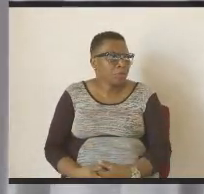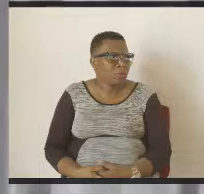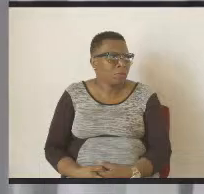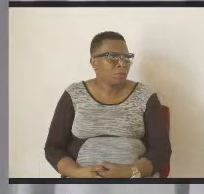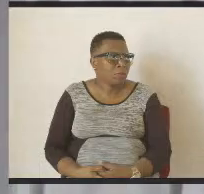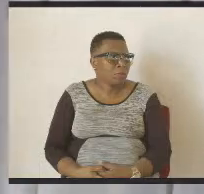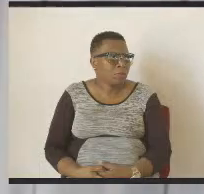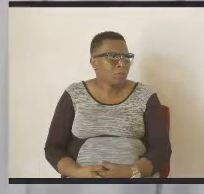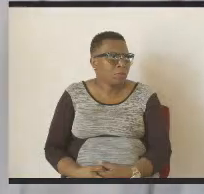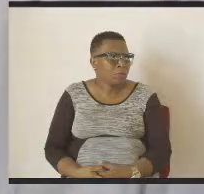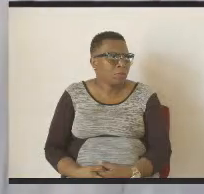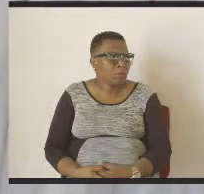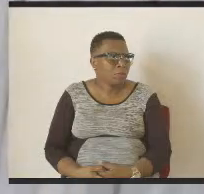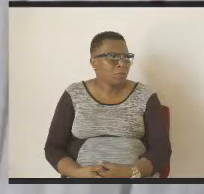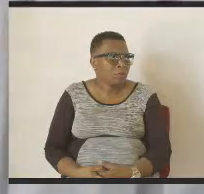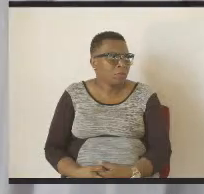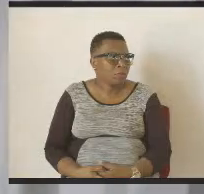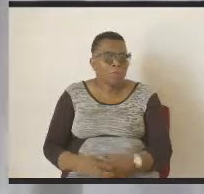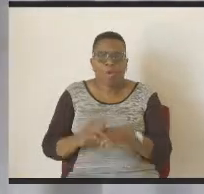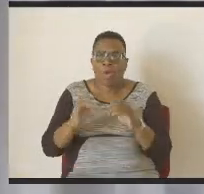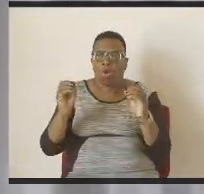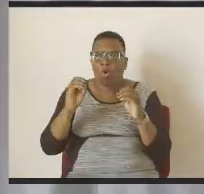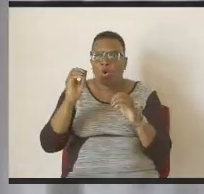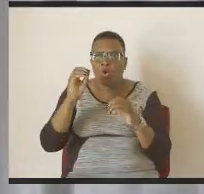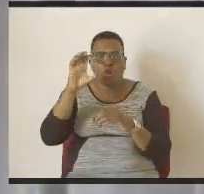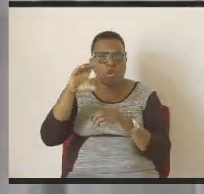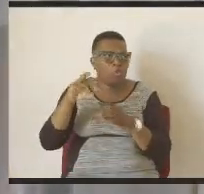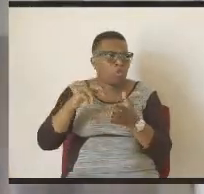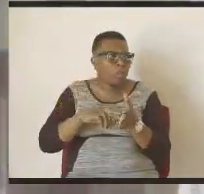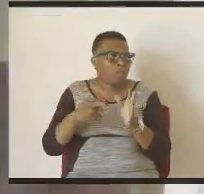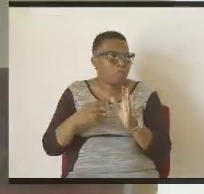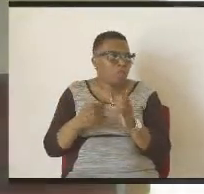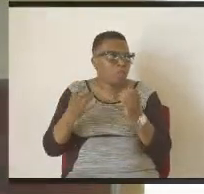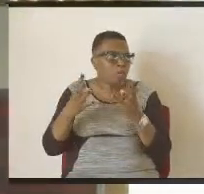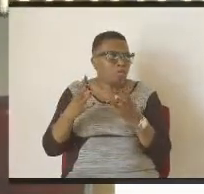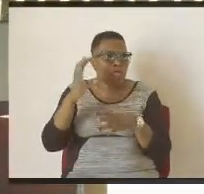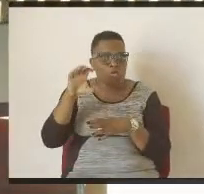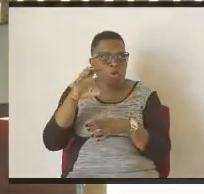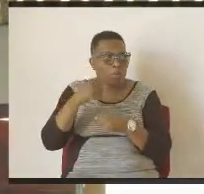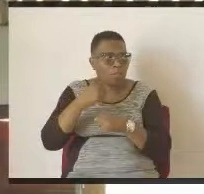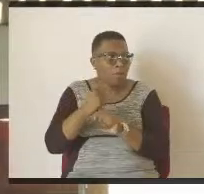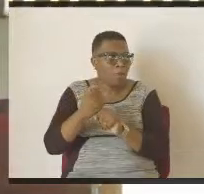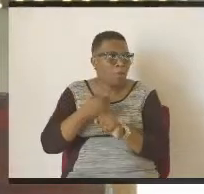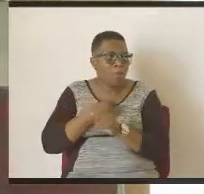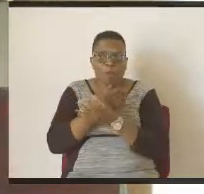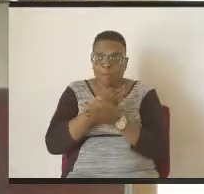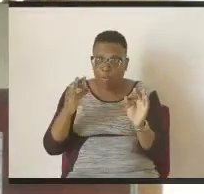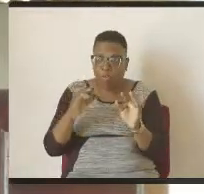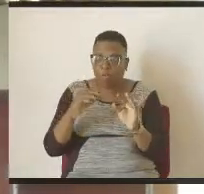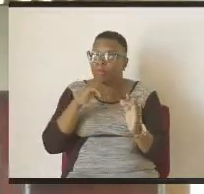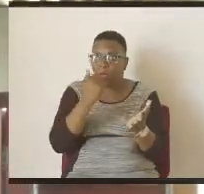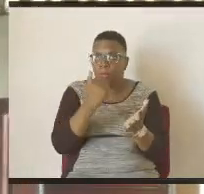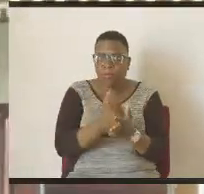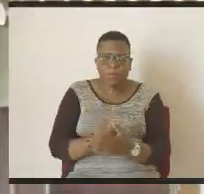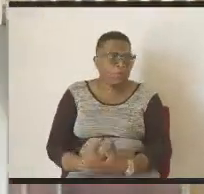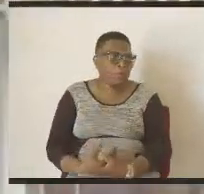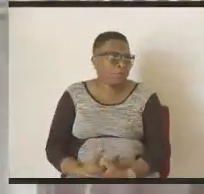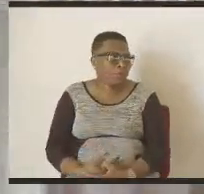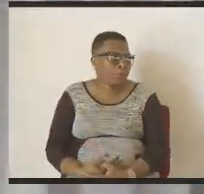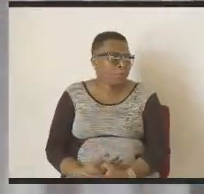What was the cross mean so much to me? It is the cross that set me free. Amen. Amen, amen, amen.